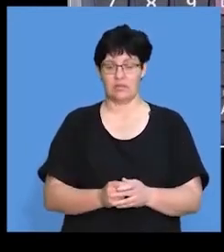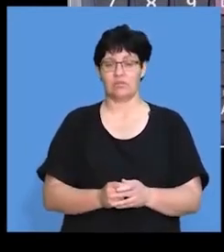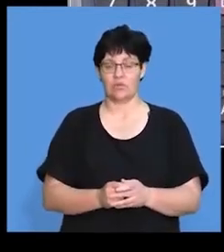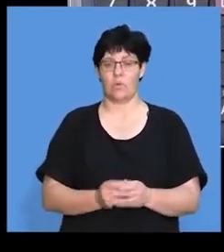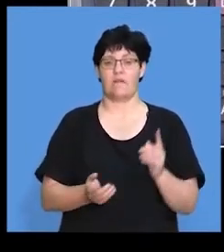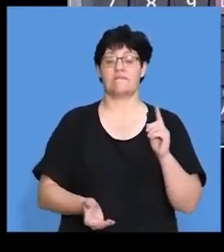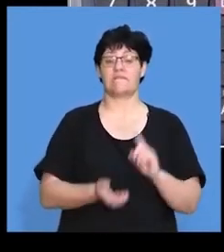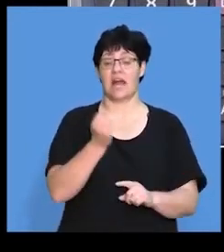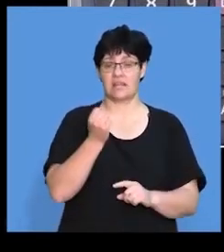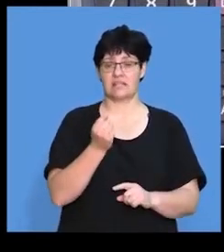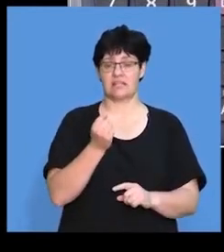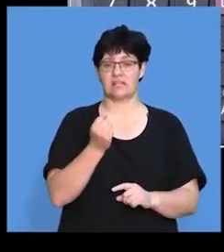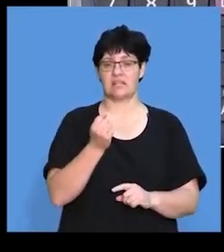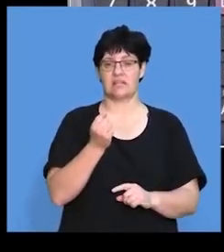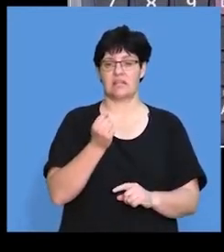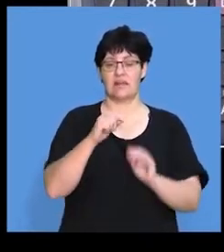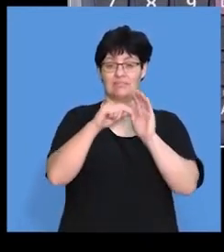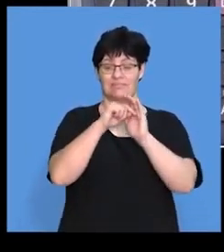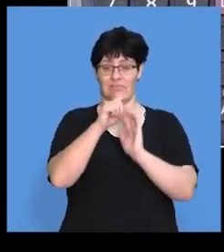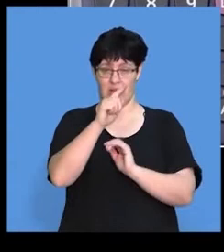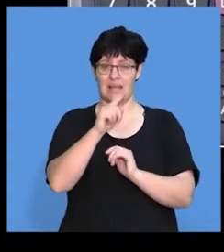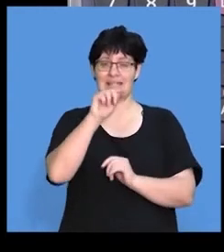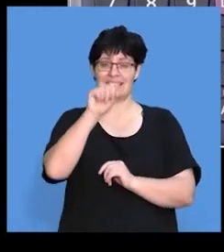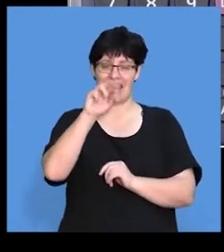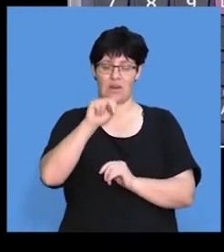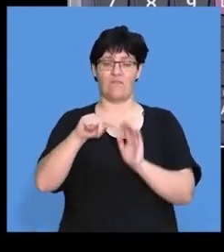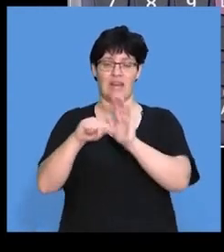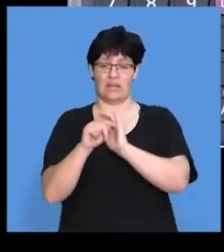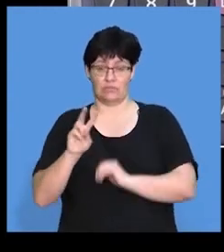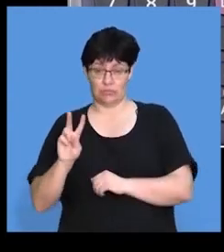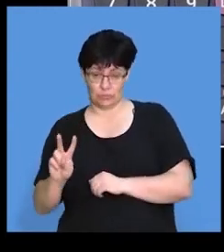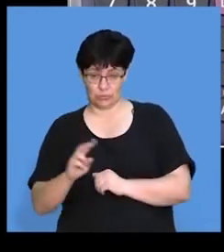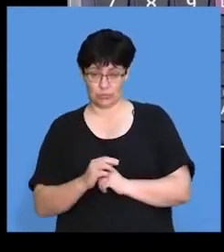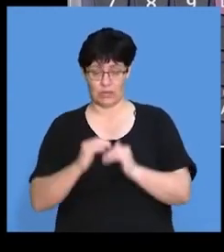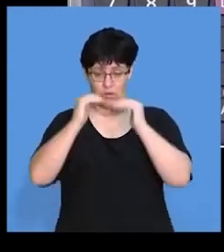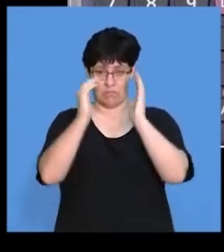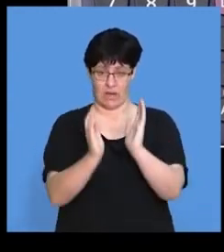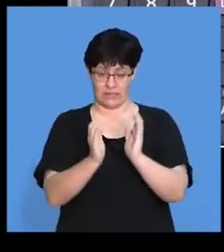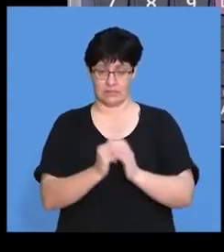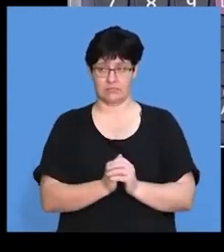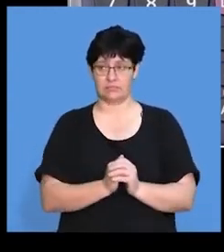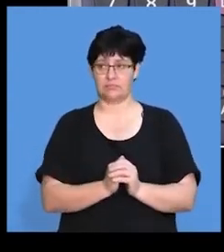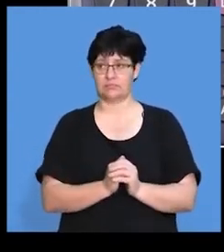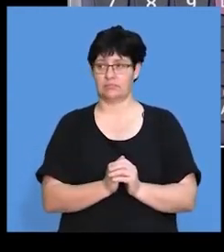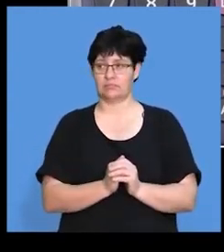Okay, so we're going to find inverse tan of -2 and close our